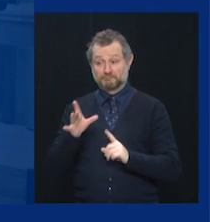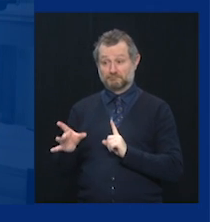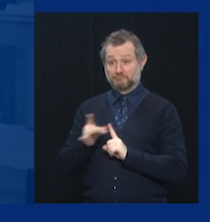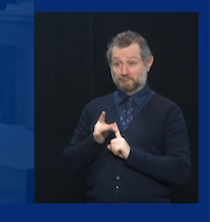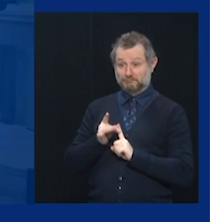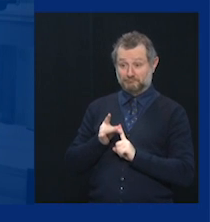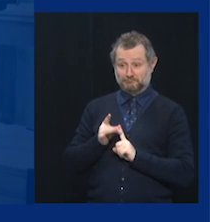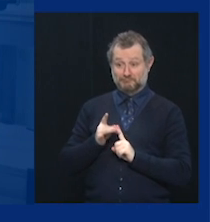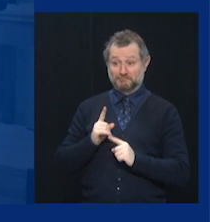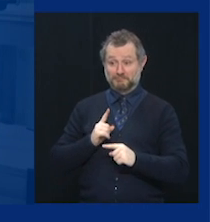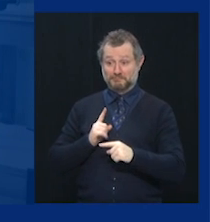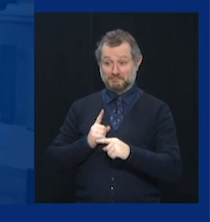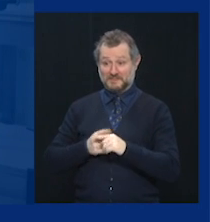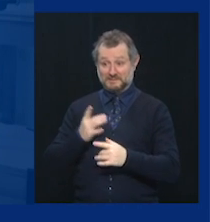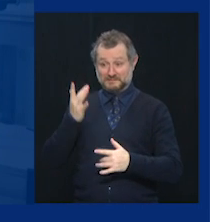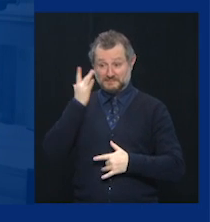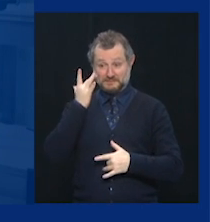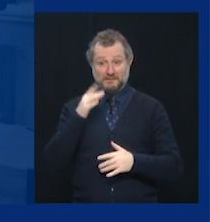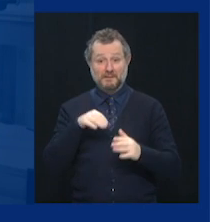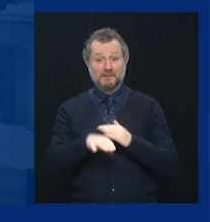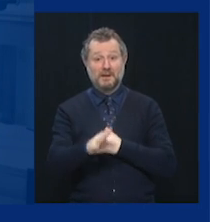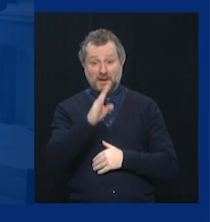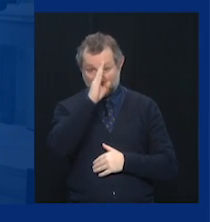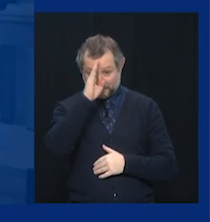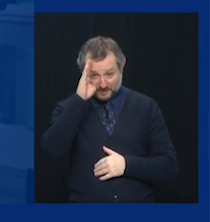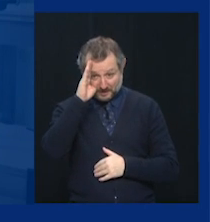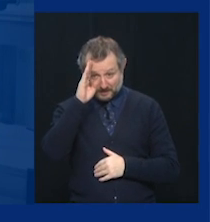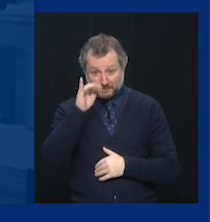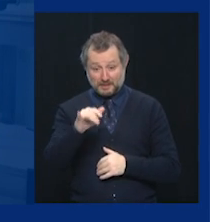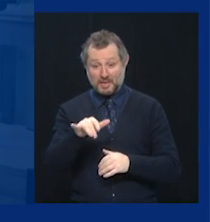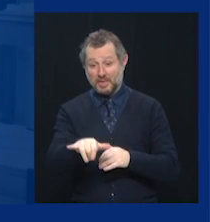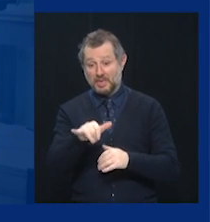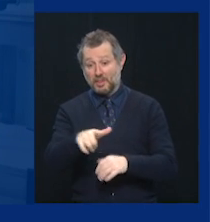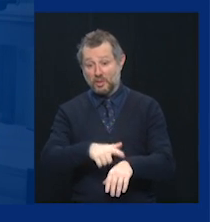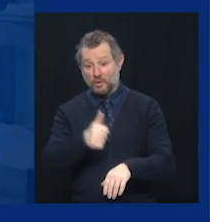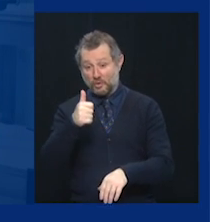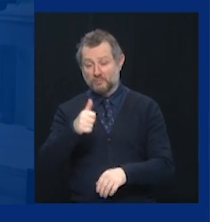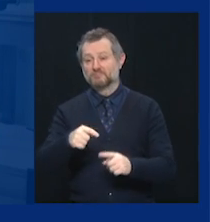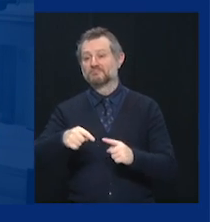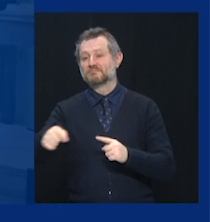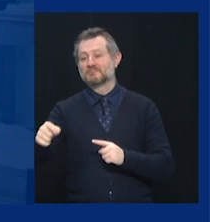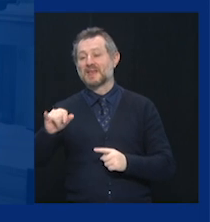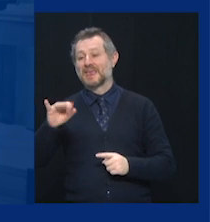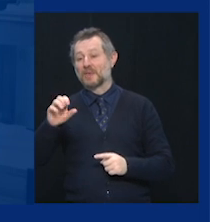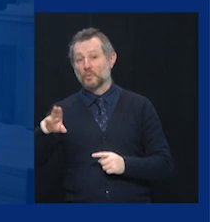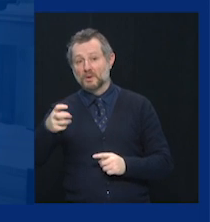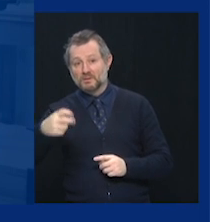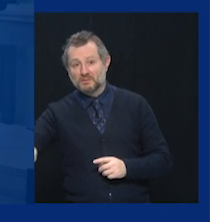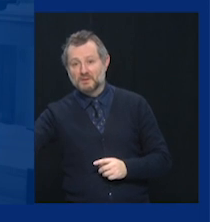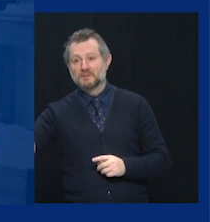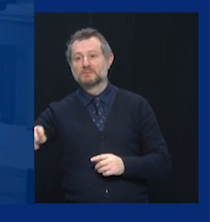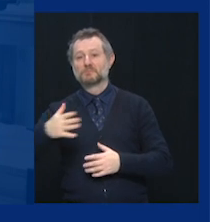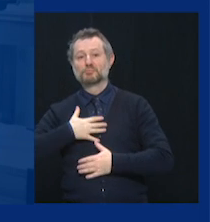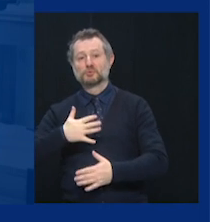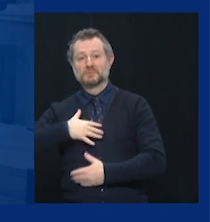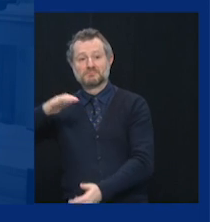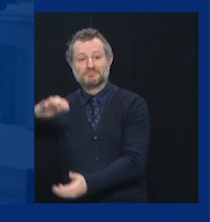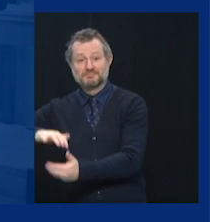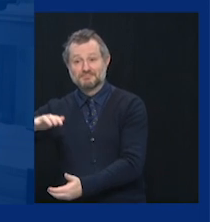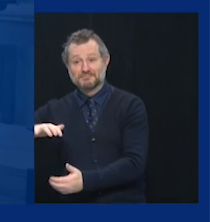hospital. If you're in a hospital, long ICU, intubation, and too often